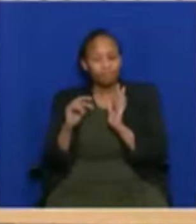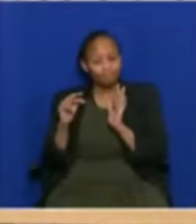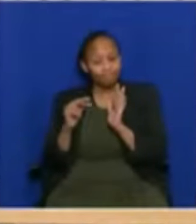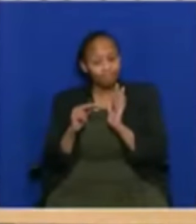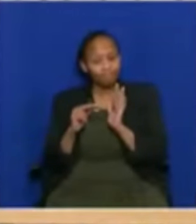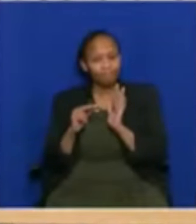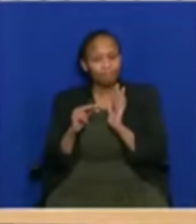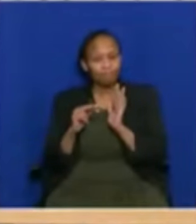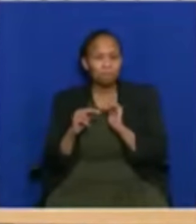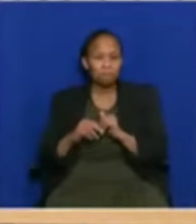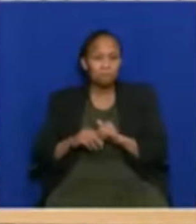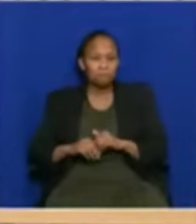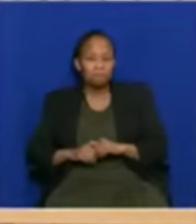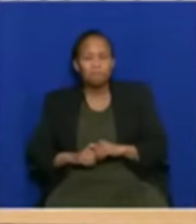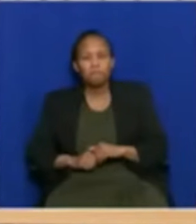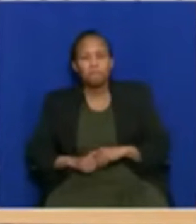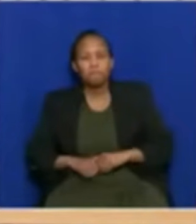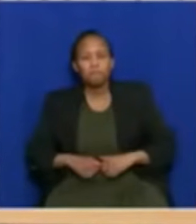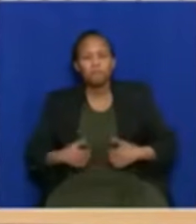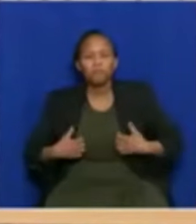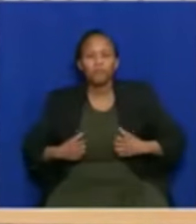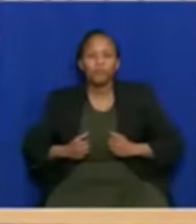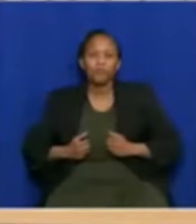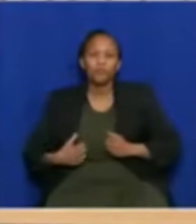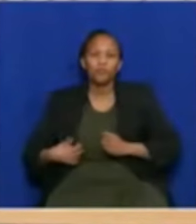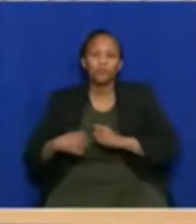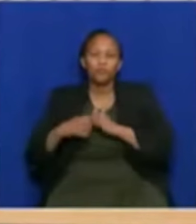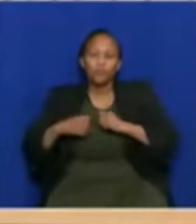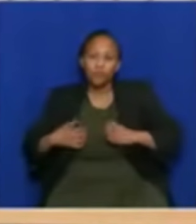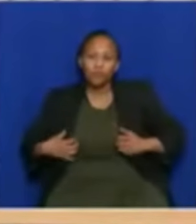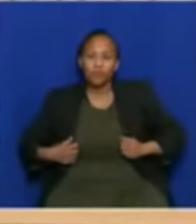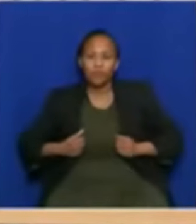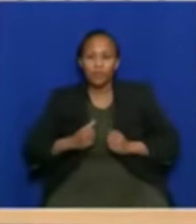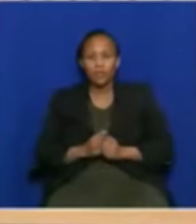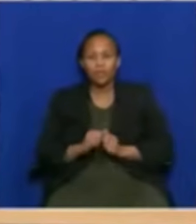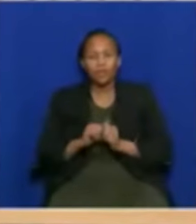that would be at page 512.